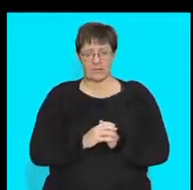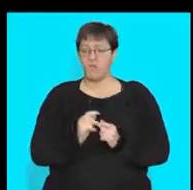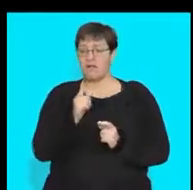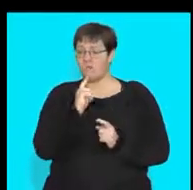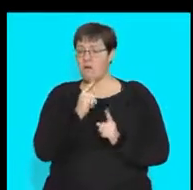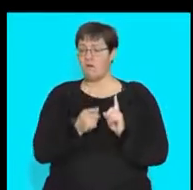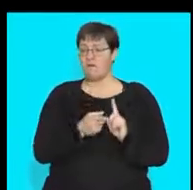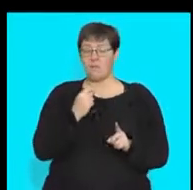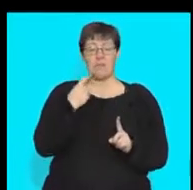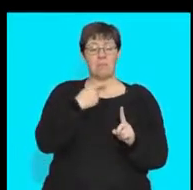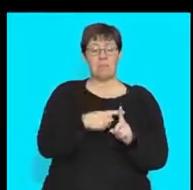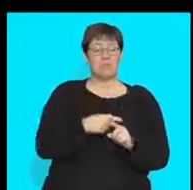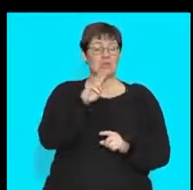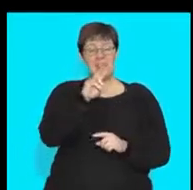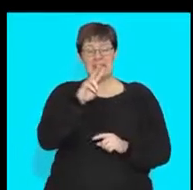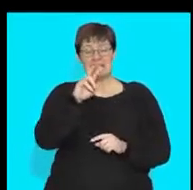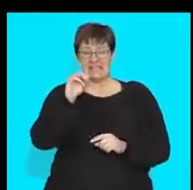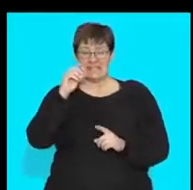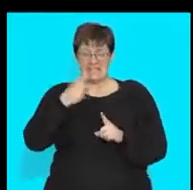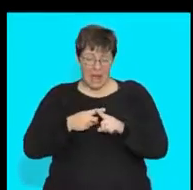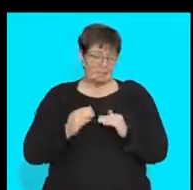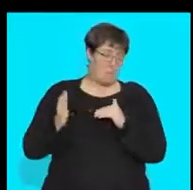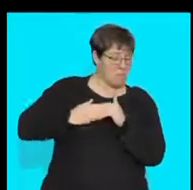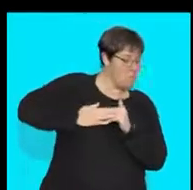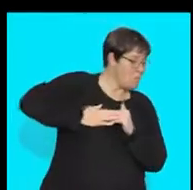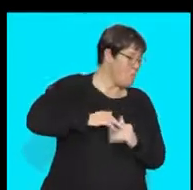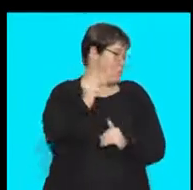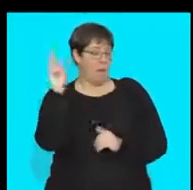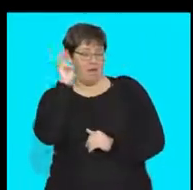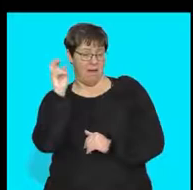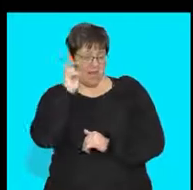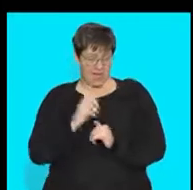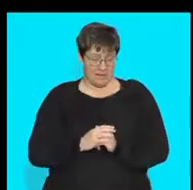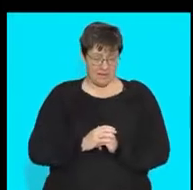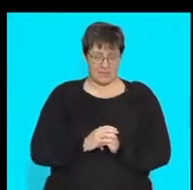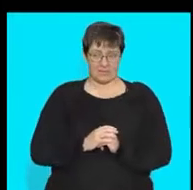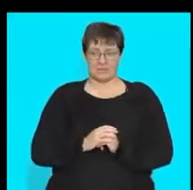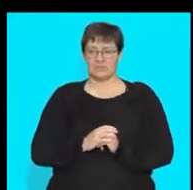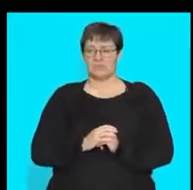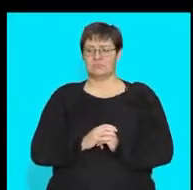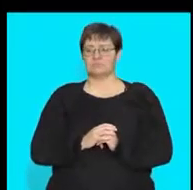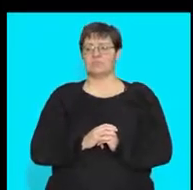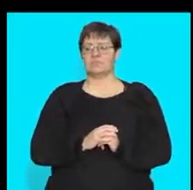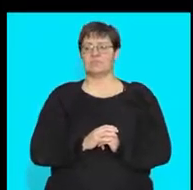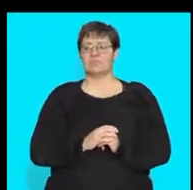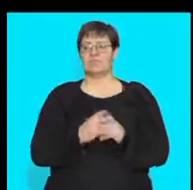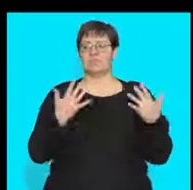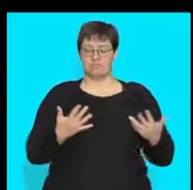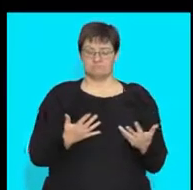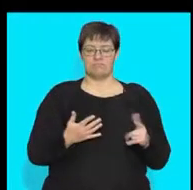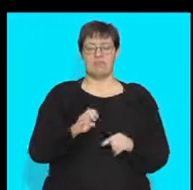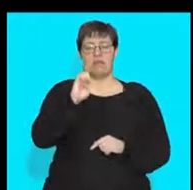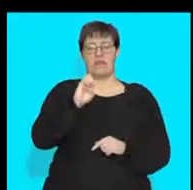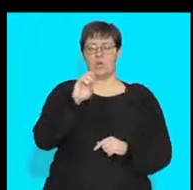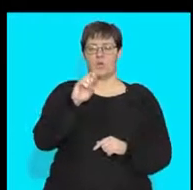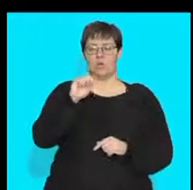actually amplify sound more than 20 times, right? So it's really, you've got an amplifier in your head. Let's get to the